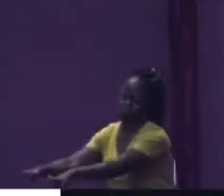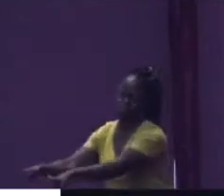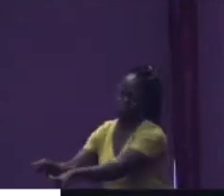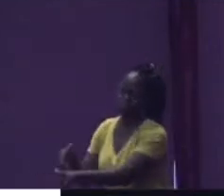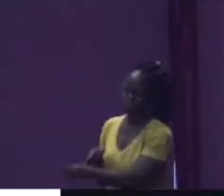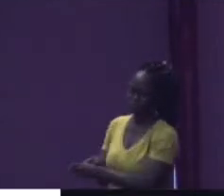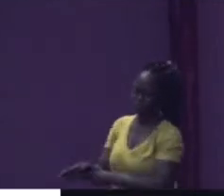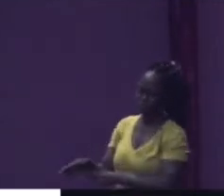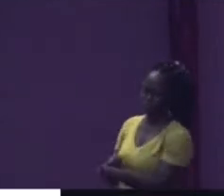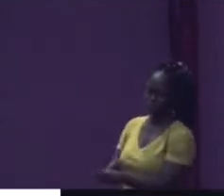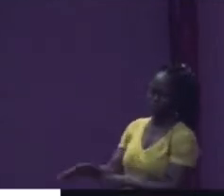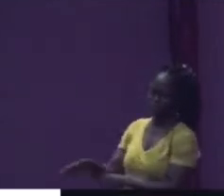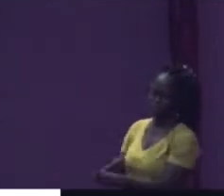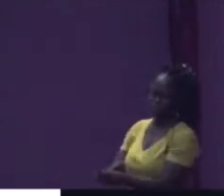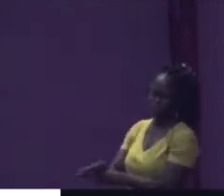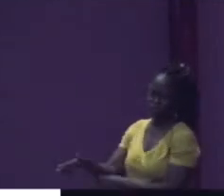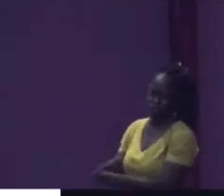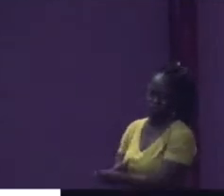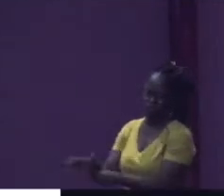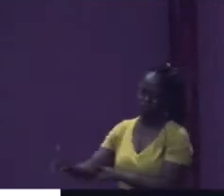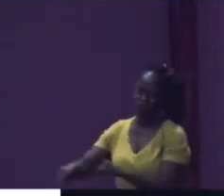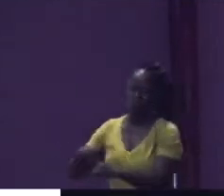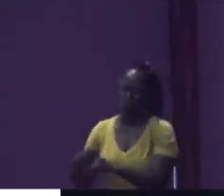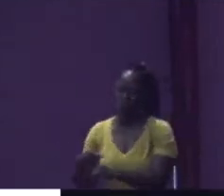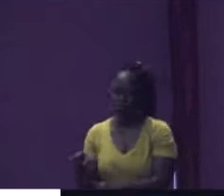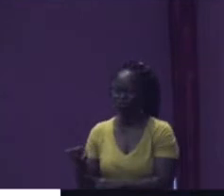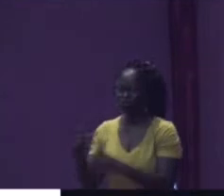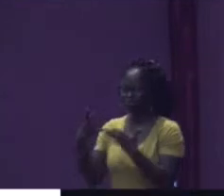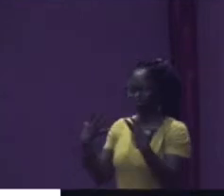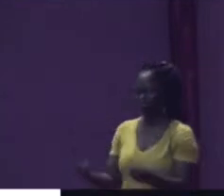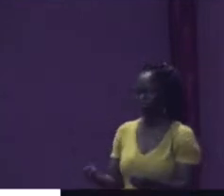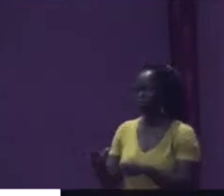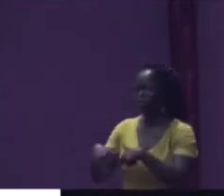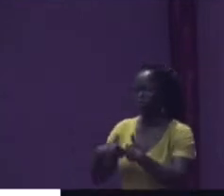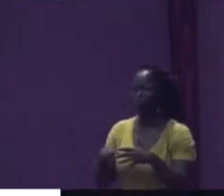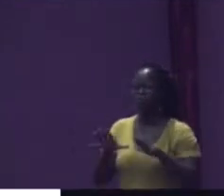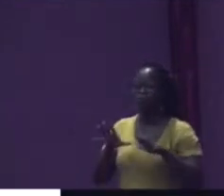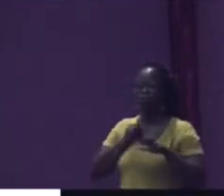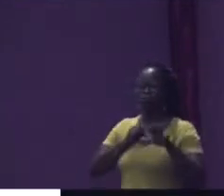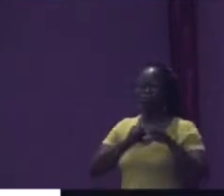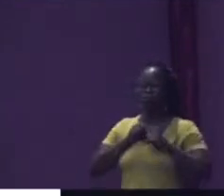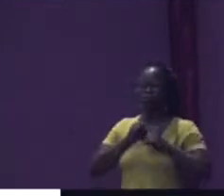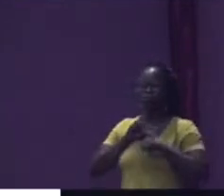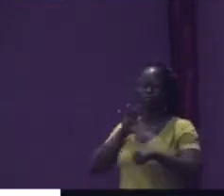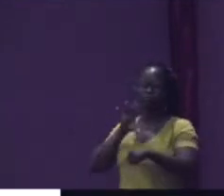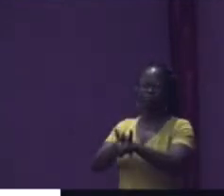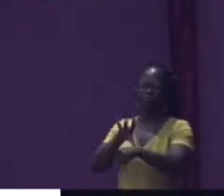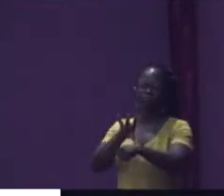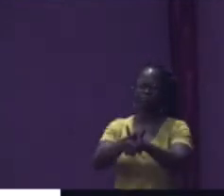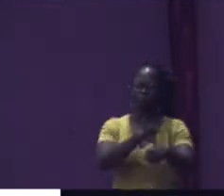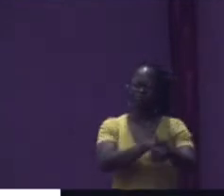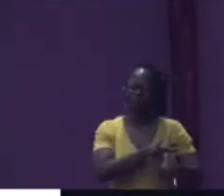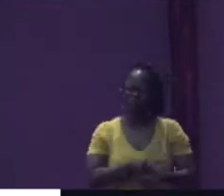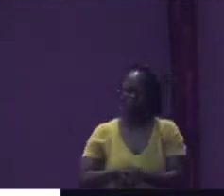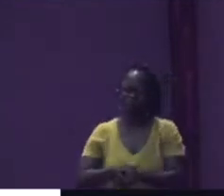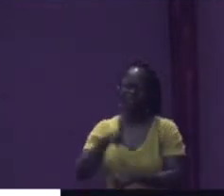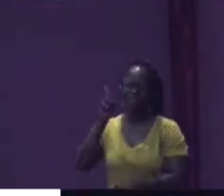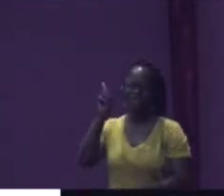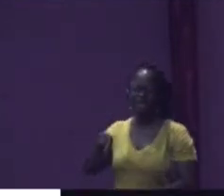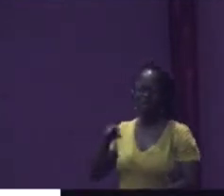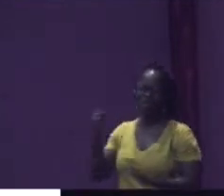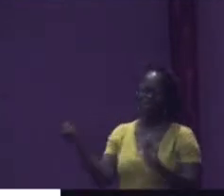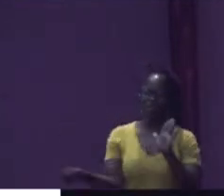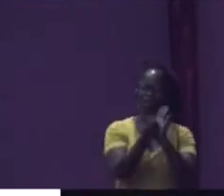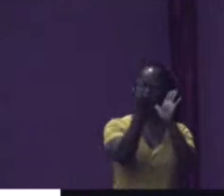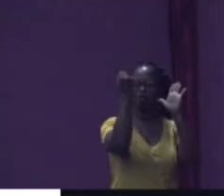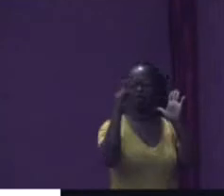through a serious illness. That's one of the hallmarks. So this healer said, unless you practice